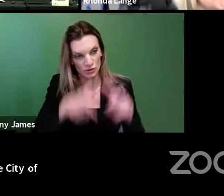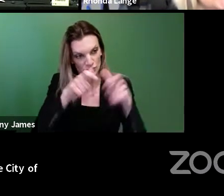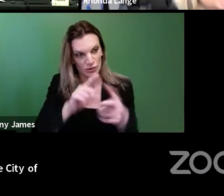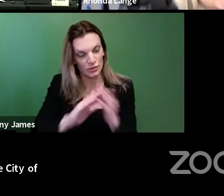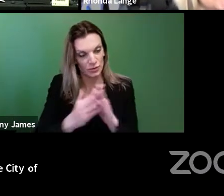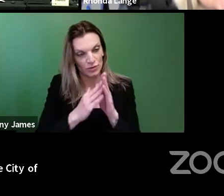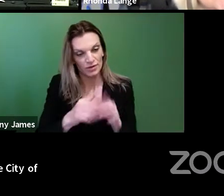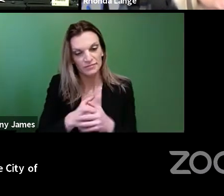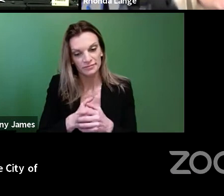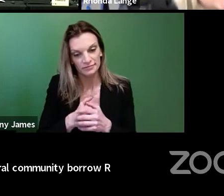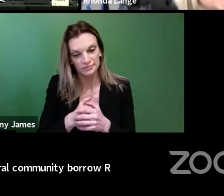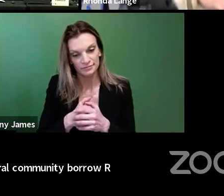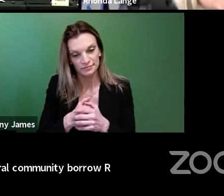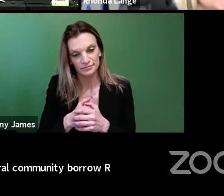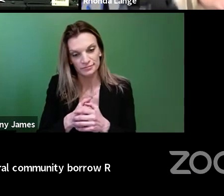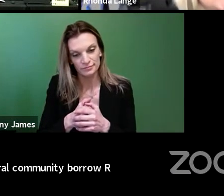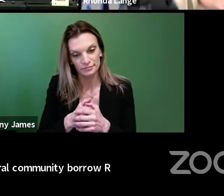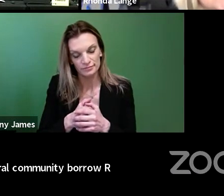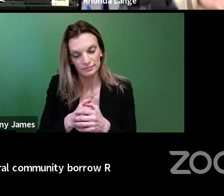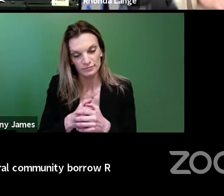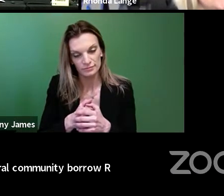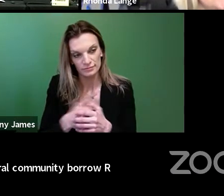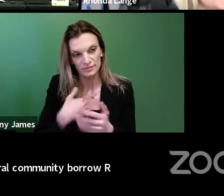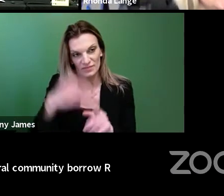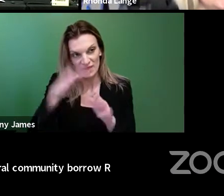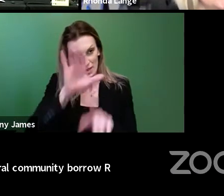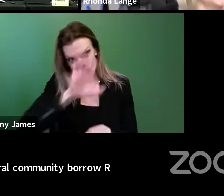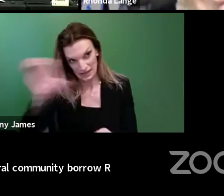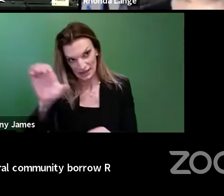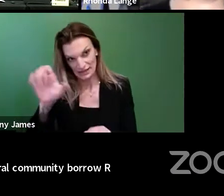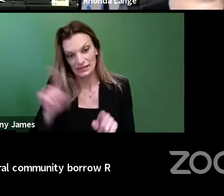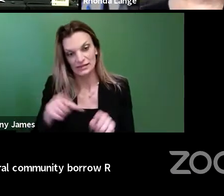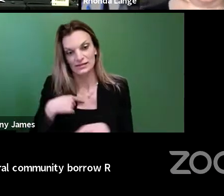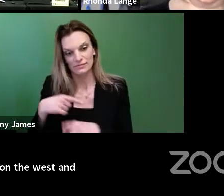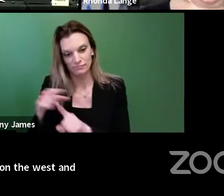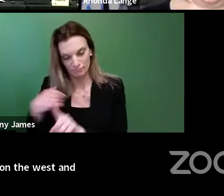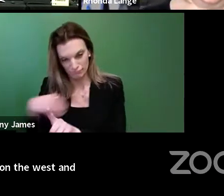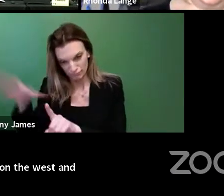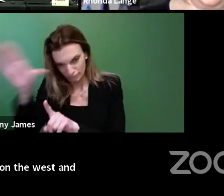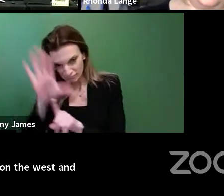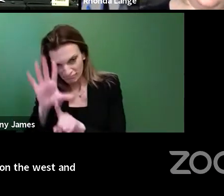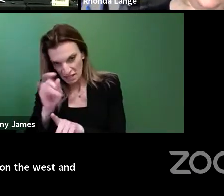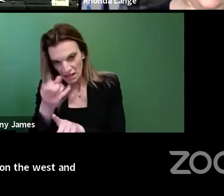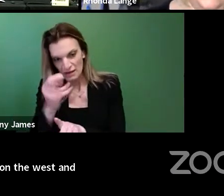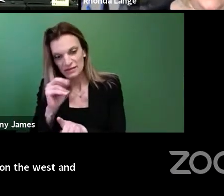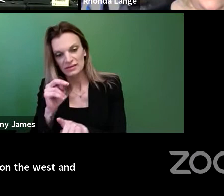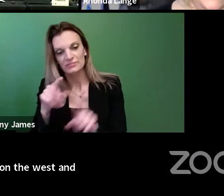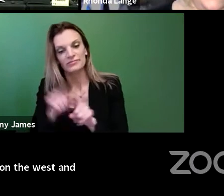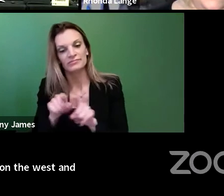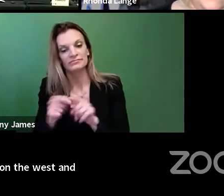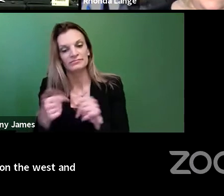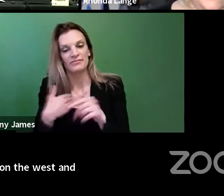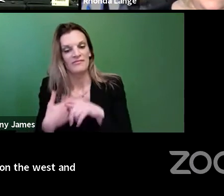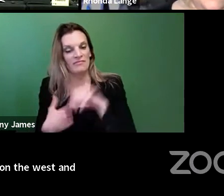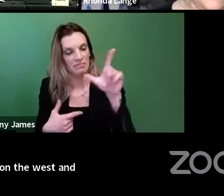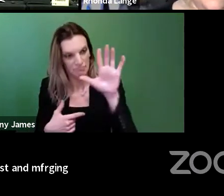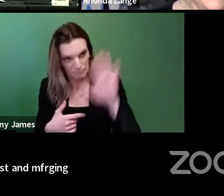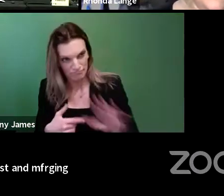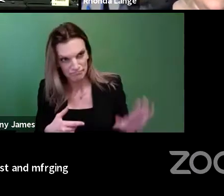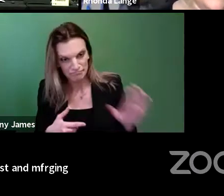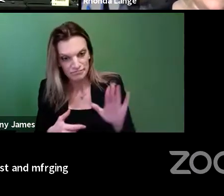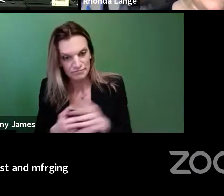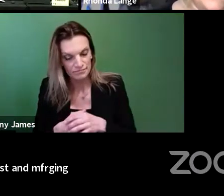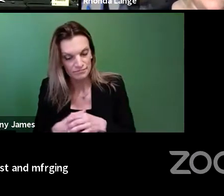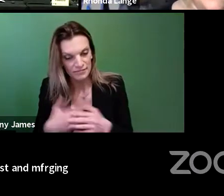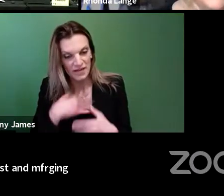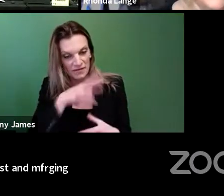again, verdant agricultural land to the east and manufacturing to the south. And within Ludington is Hamlin